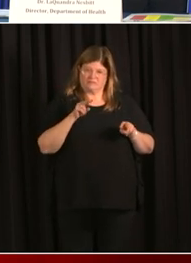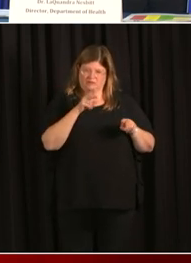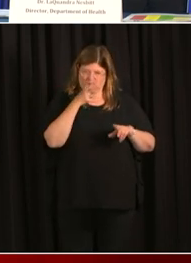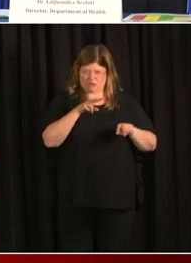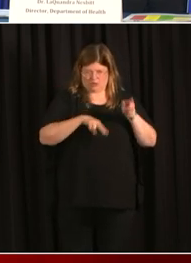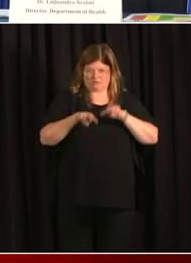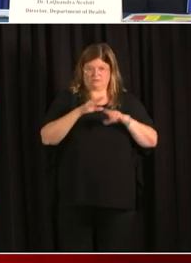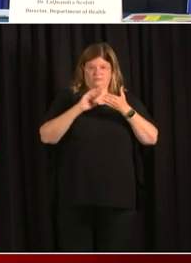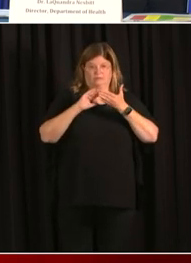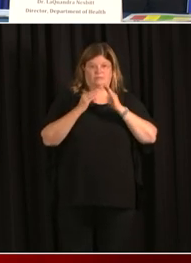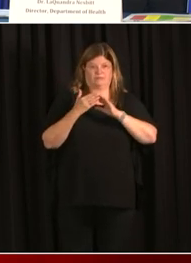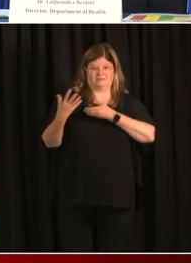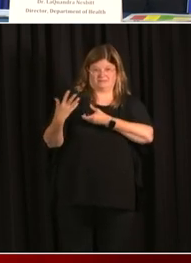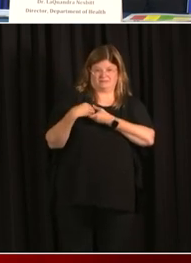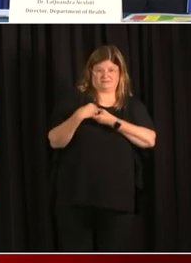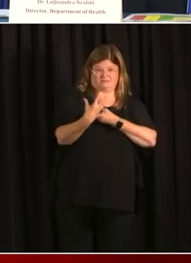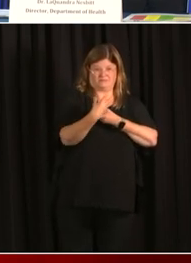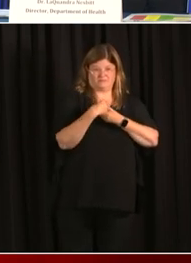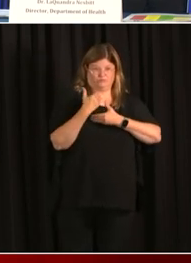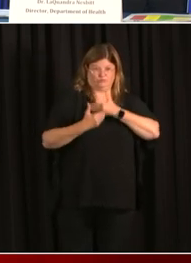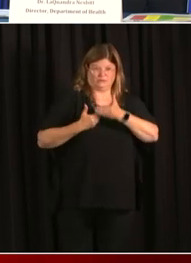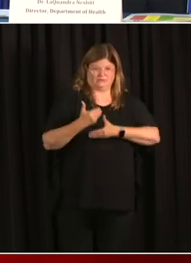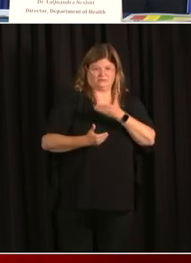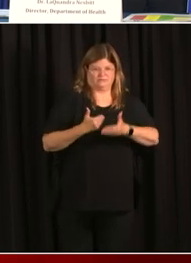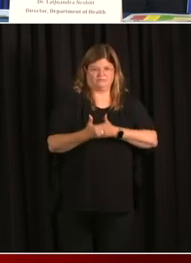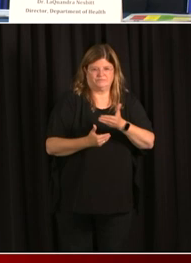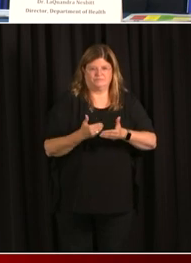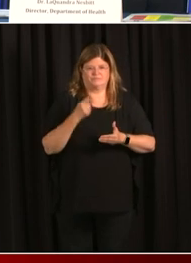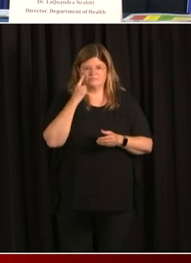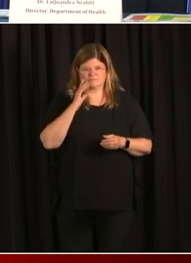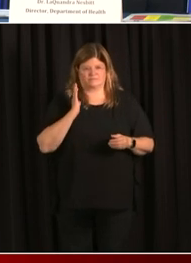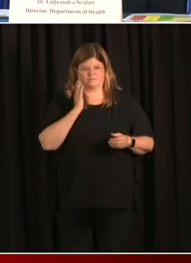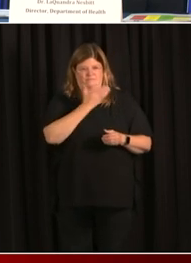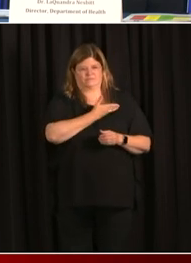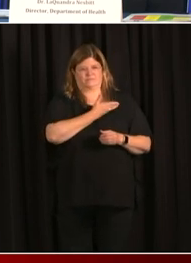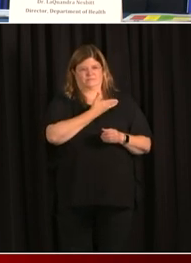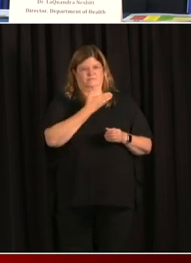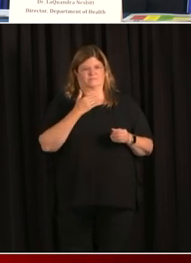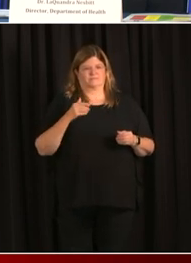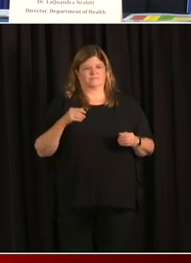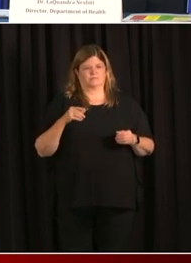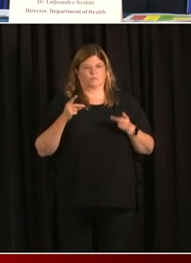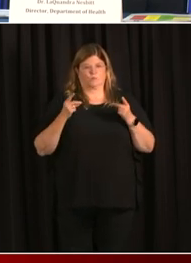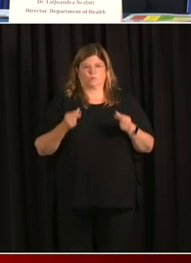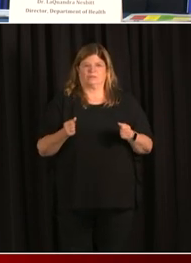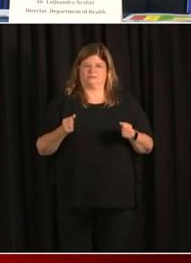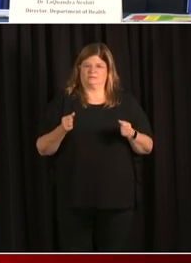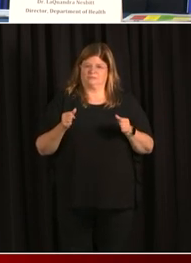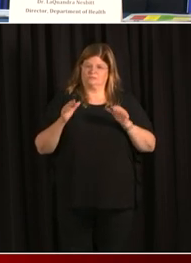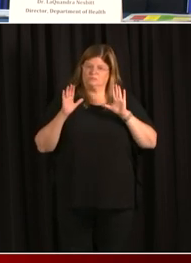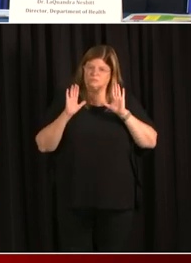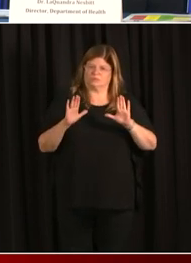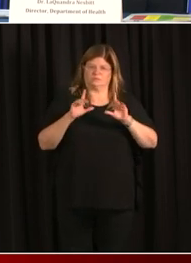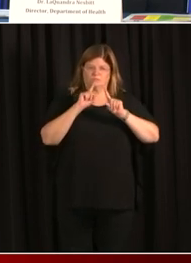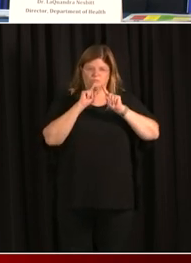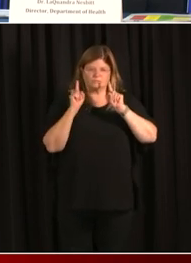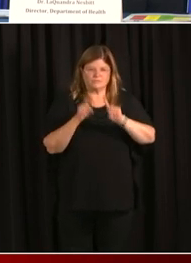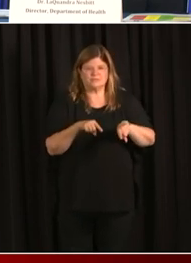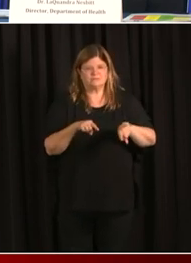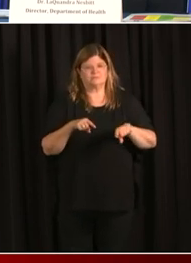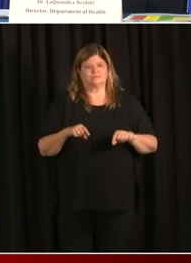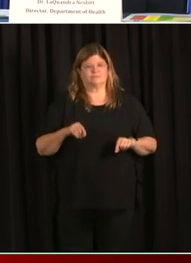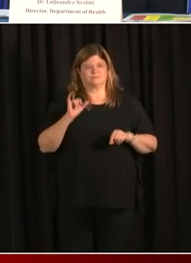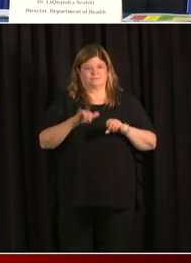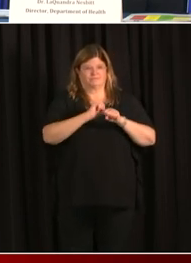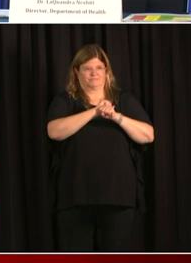the community engaged in the process in order for us to have a great response to the pandemic. And there